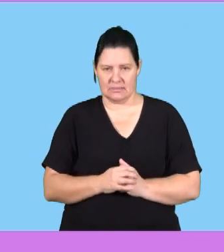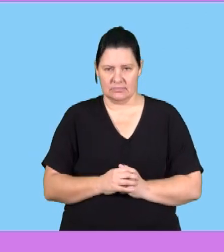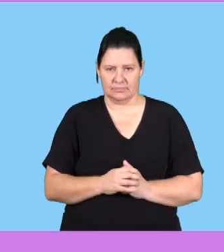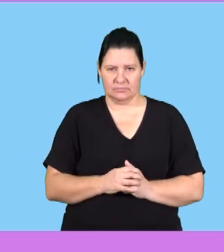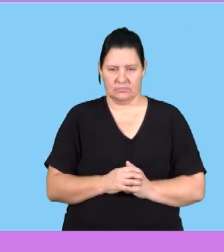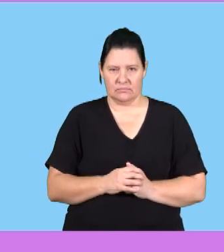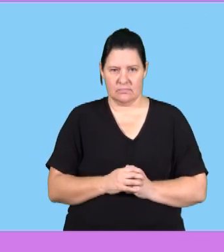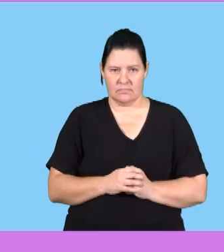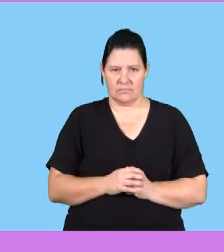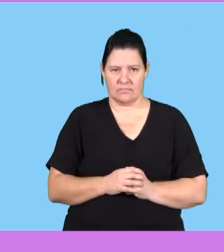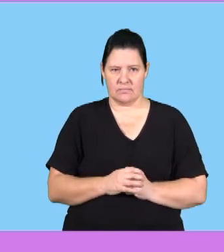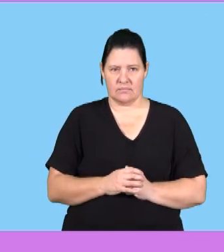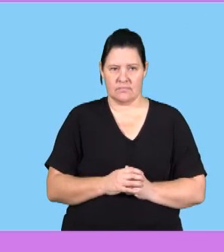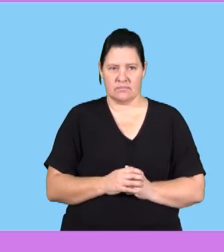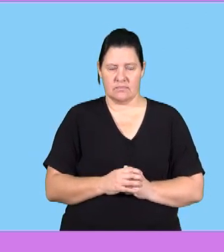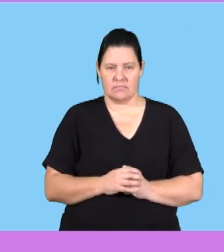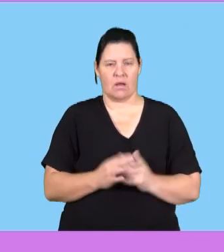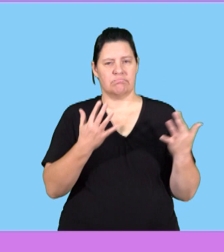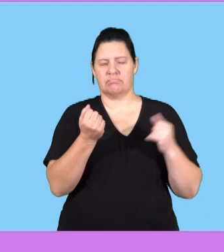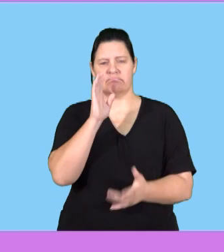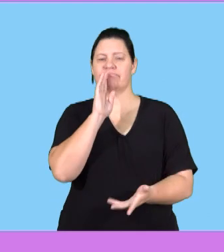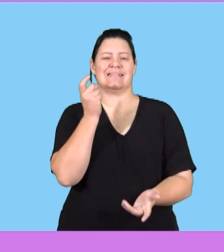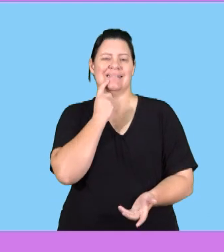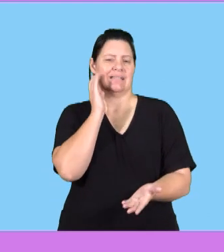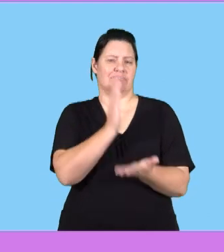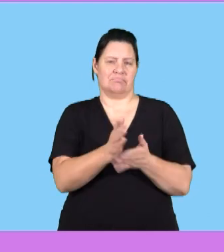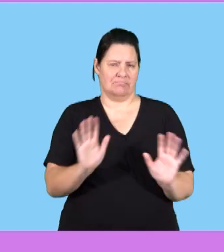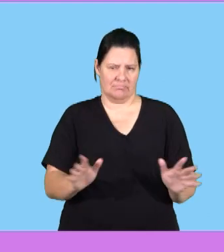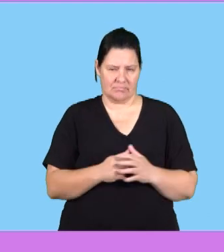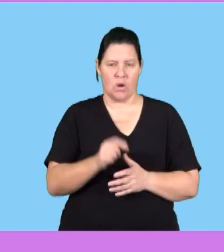of 120. Okay, so that's straightforward.